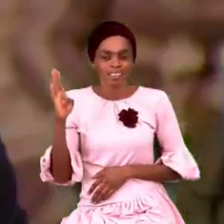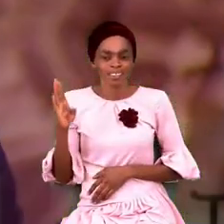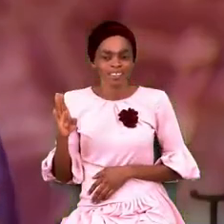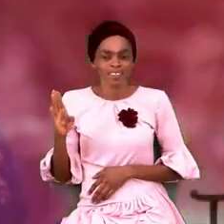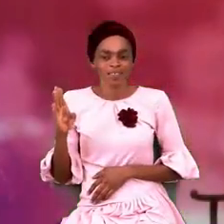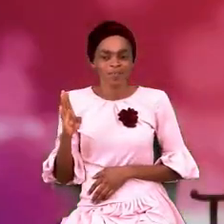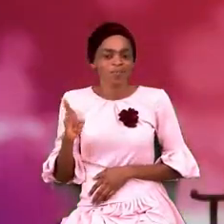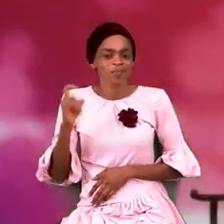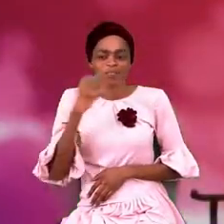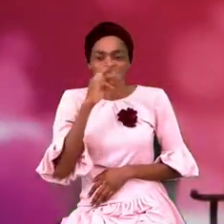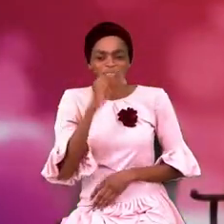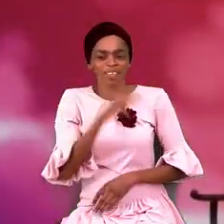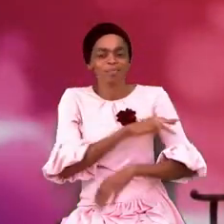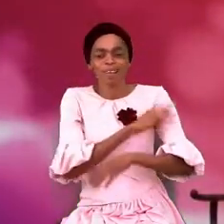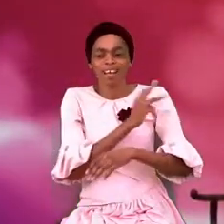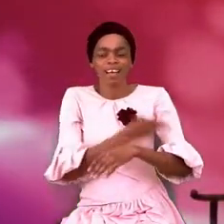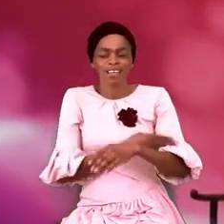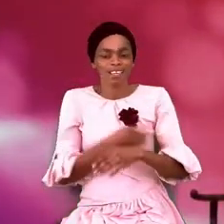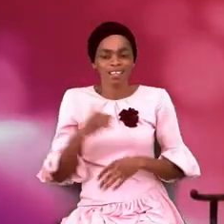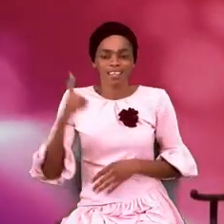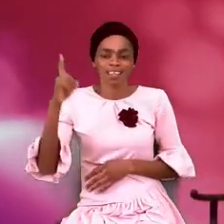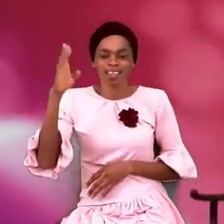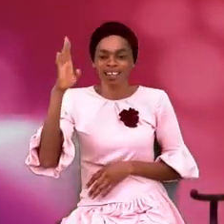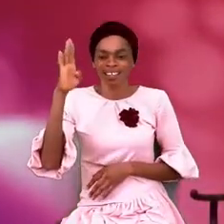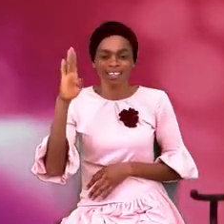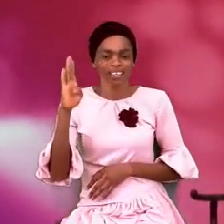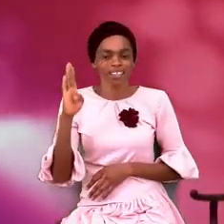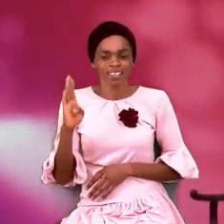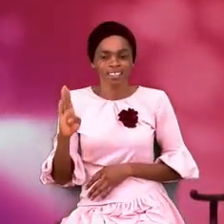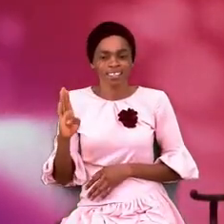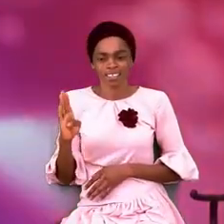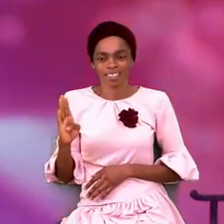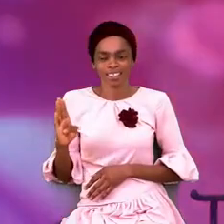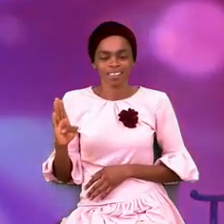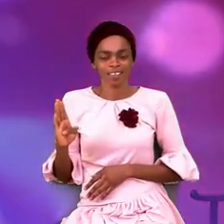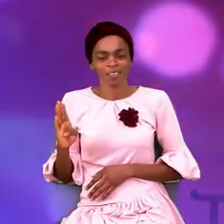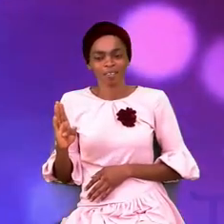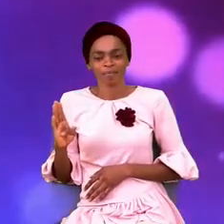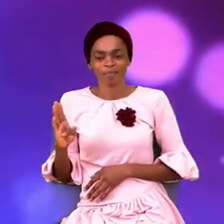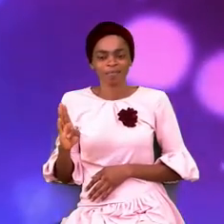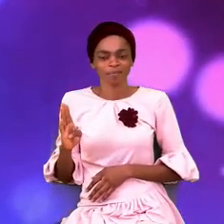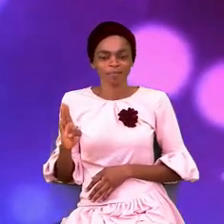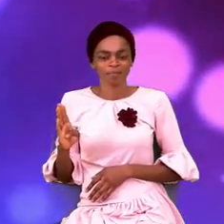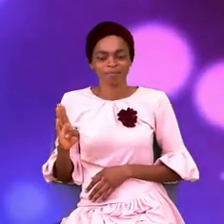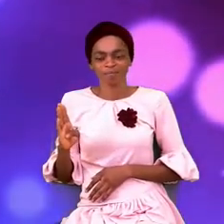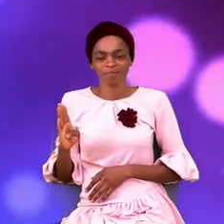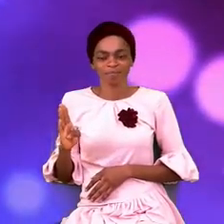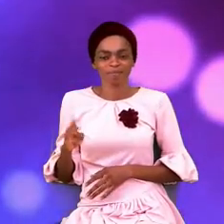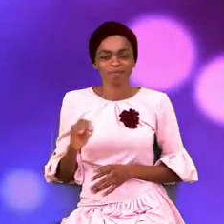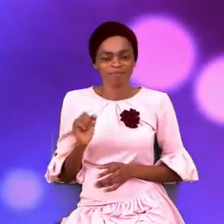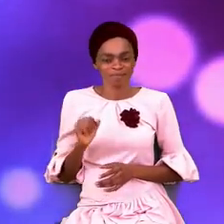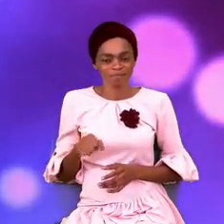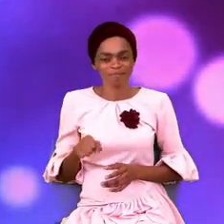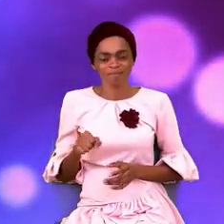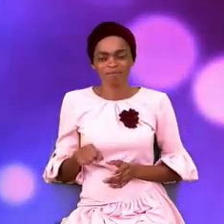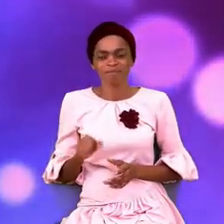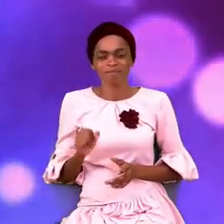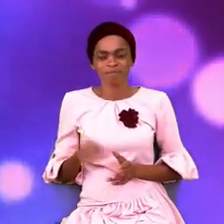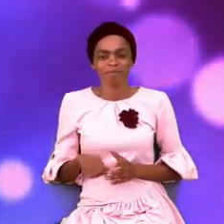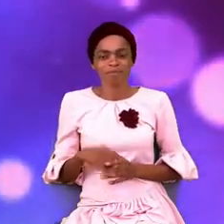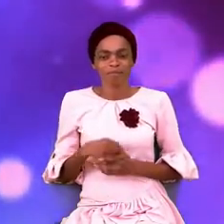Yes. Now here's another one. Let me see. Foga folua.